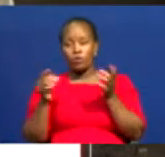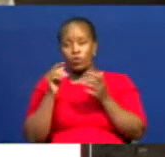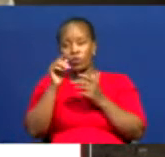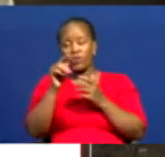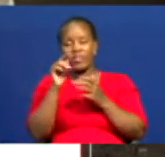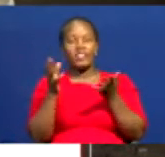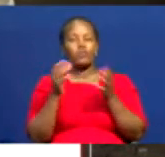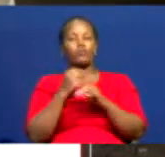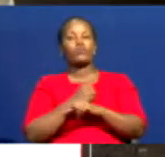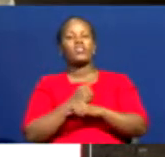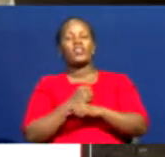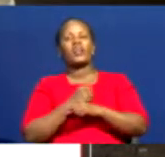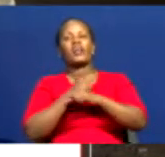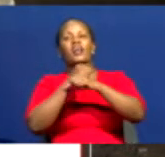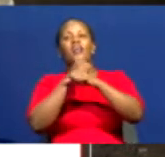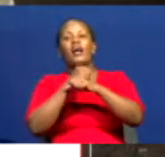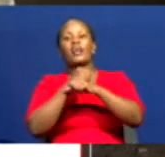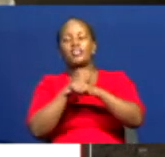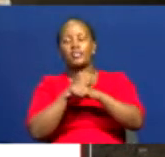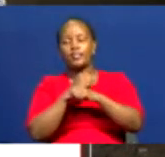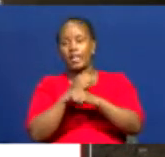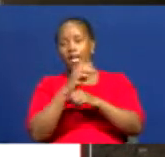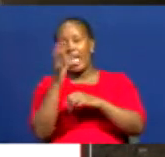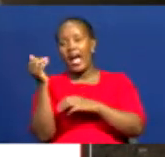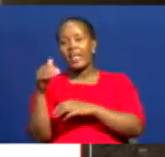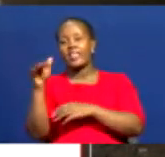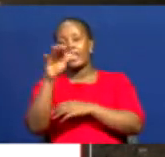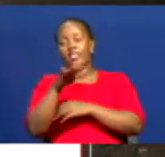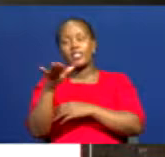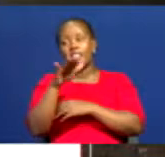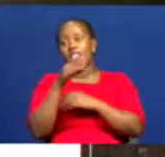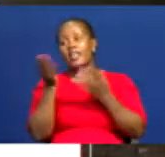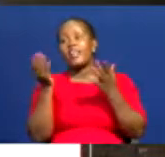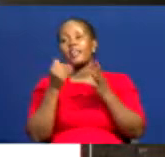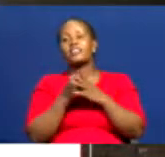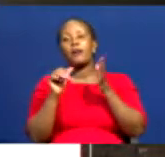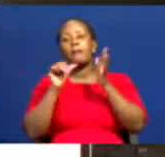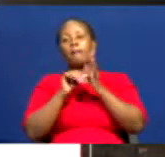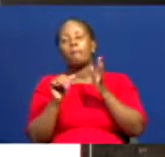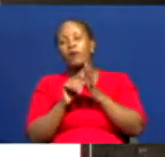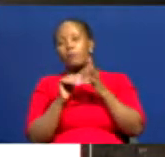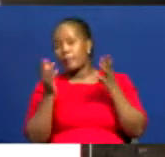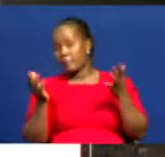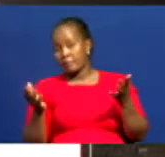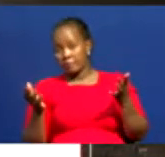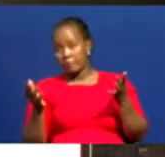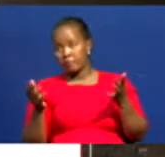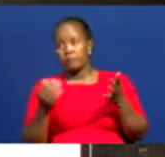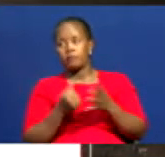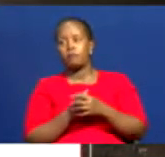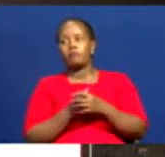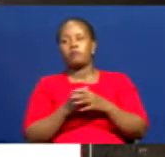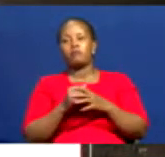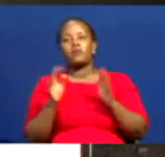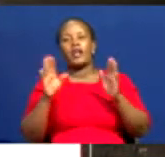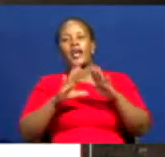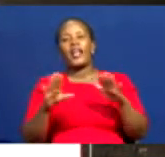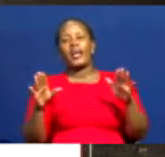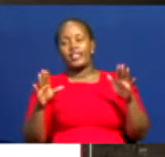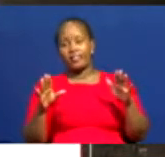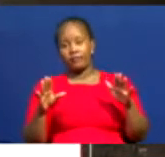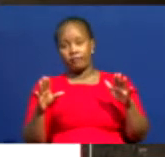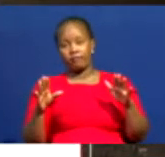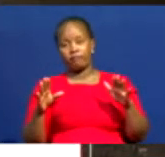encroachment, because the other side, the problem is issue of land.